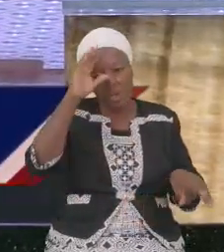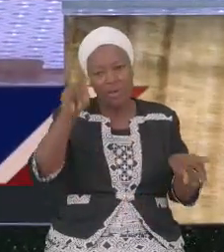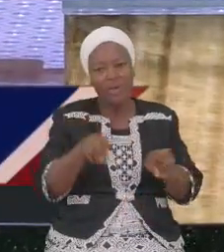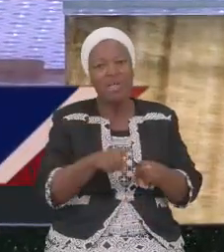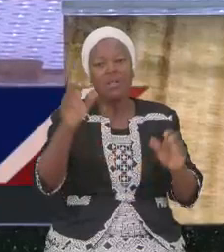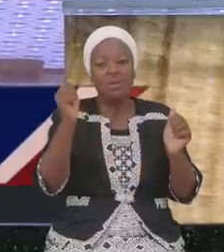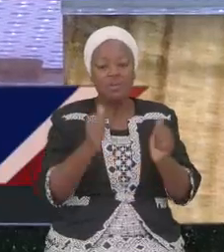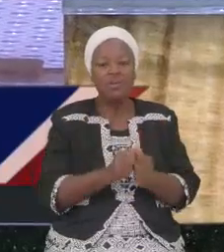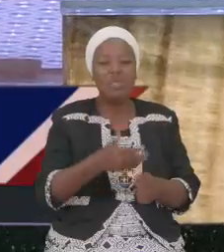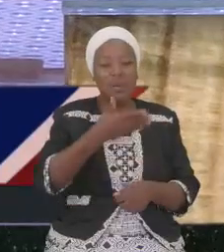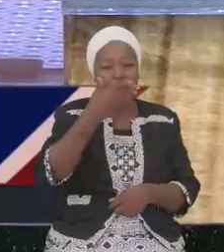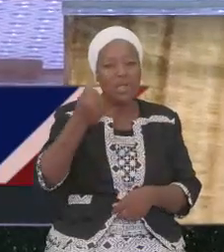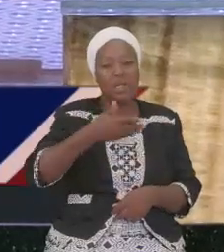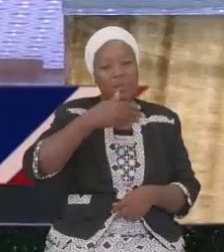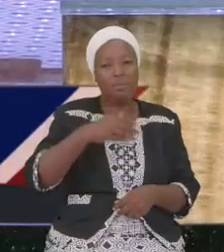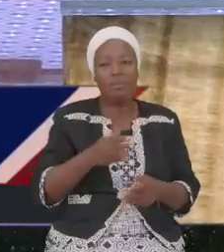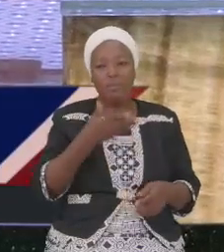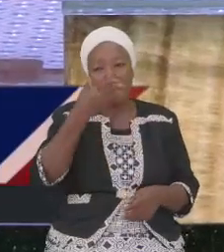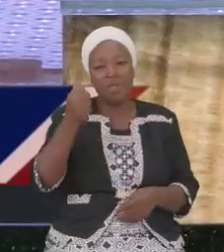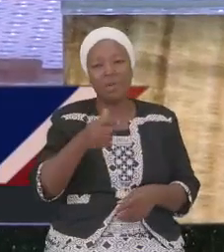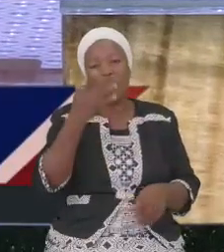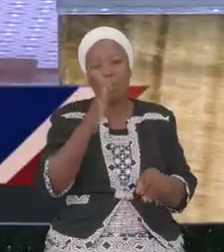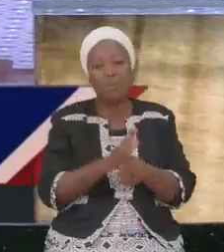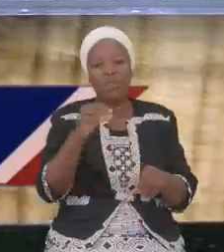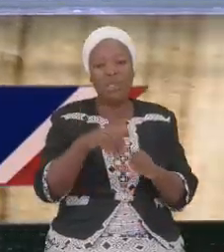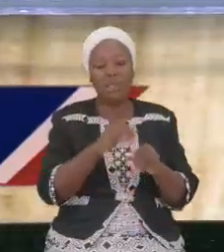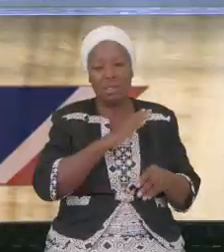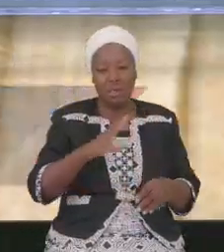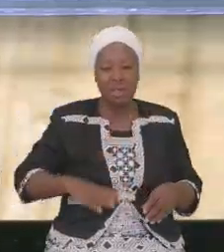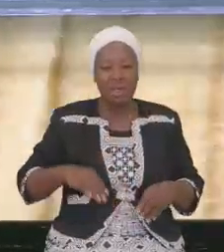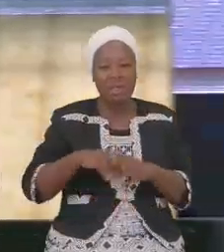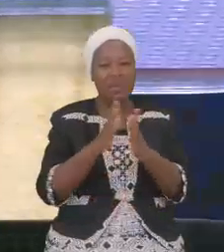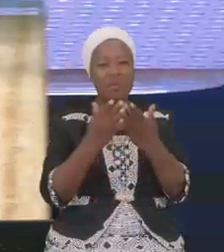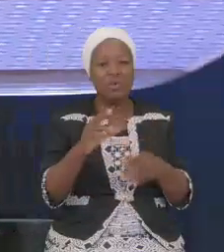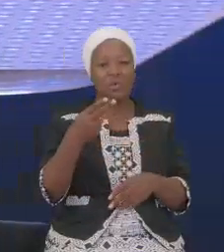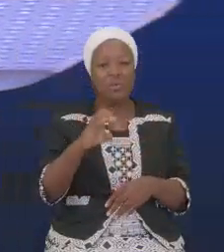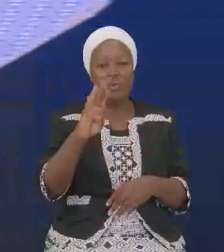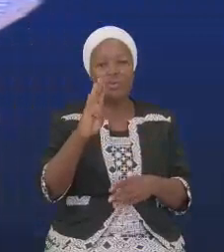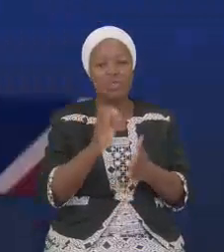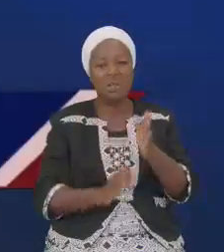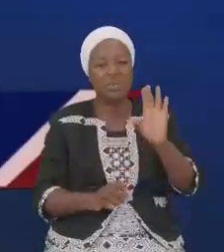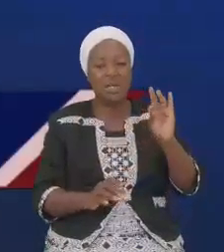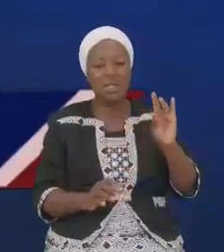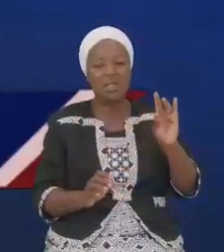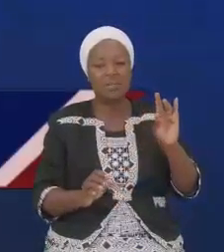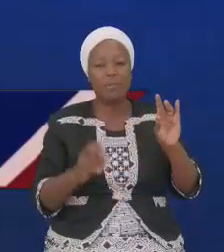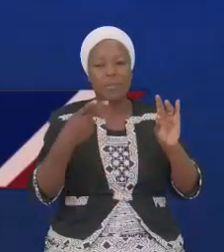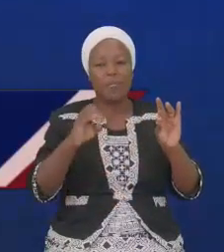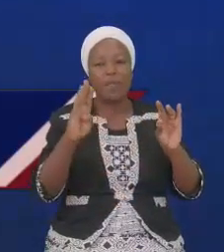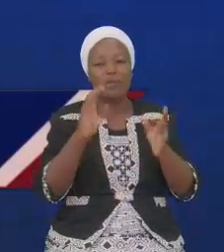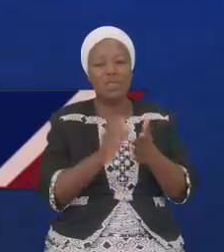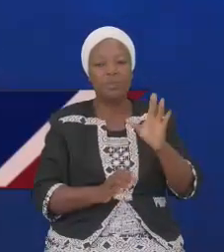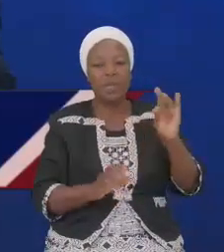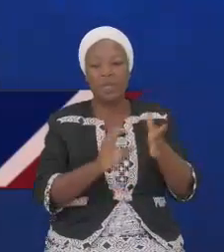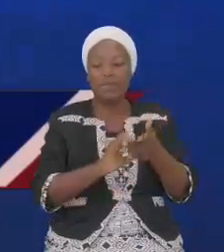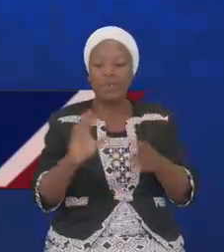with better promises in Christ. We're looking at Hebrews chapter 8, and we're reading from verse